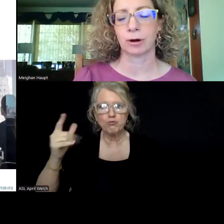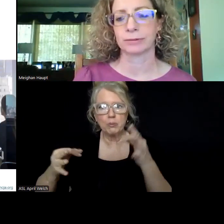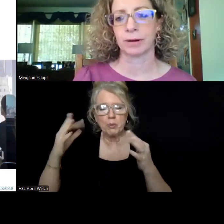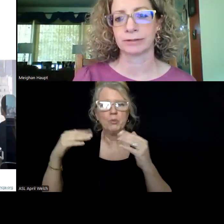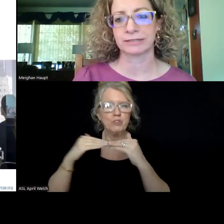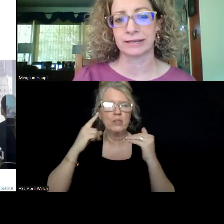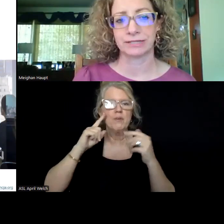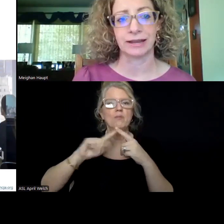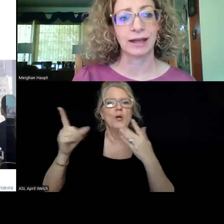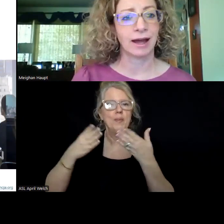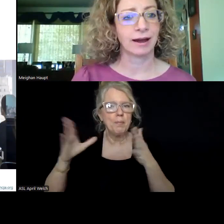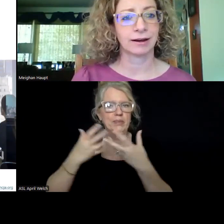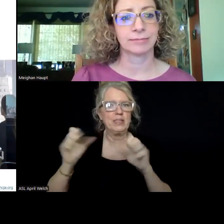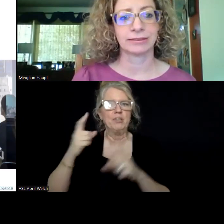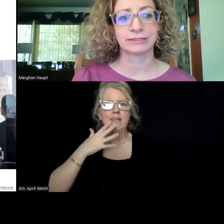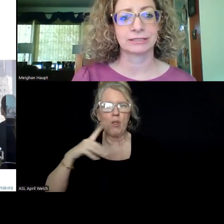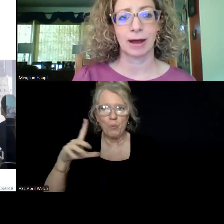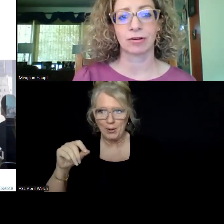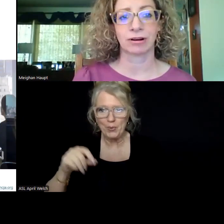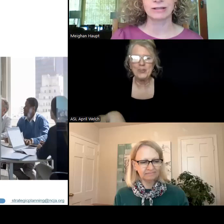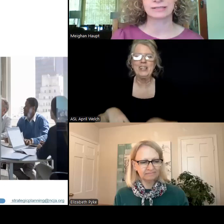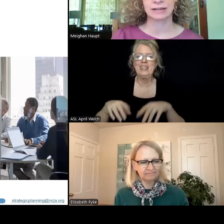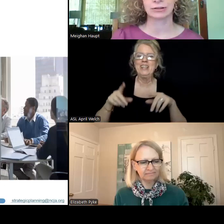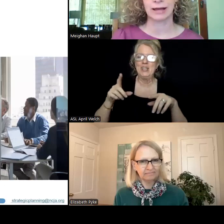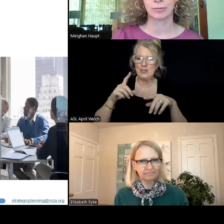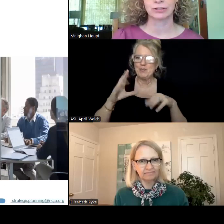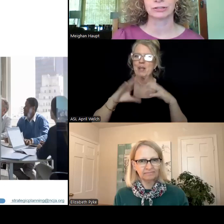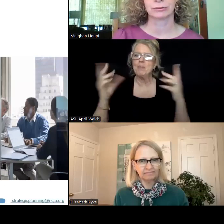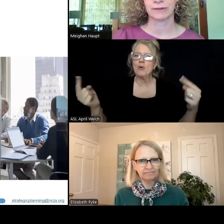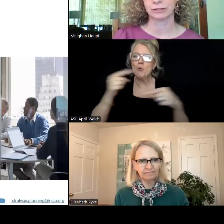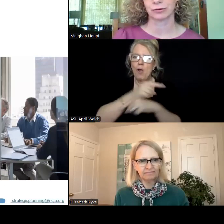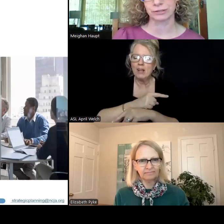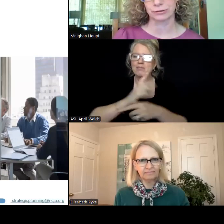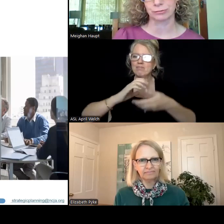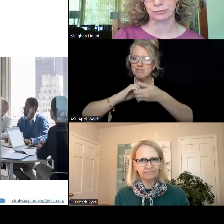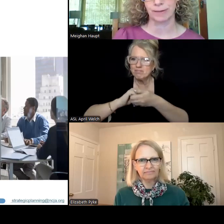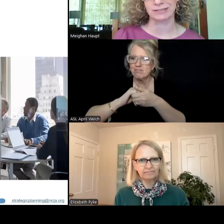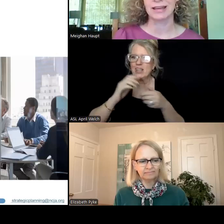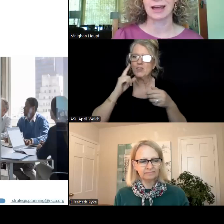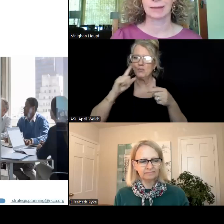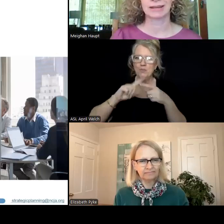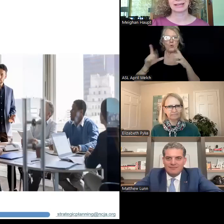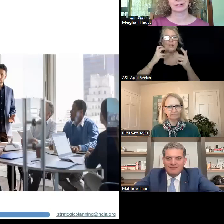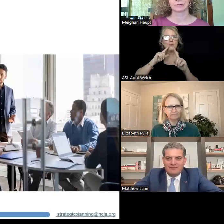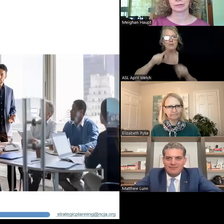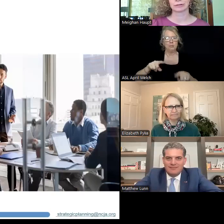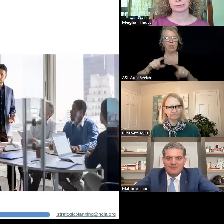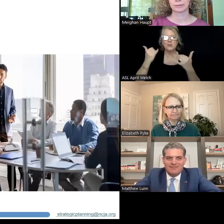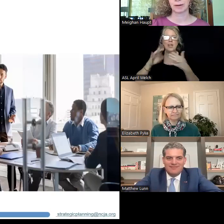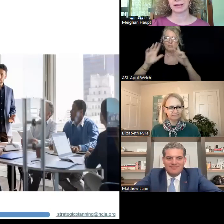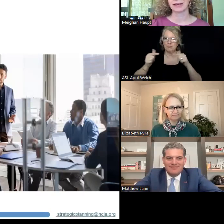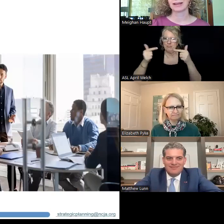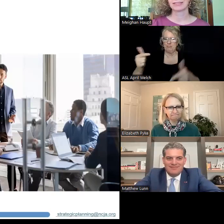Colorado Department of Public Safety. And this is about cross-sector collaboration to advance crisis response. I'm going to hand it over